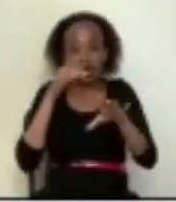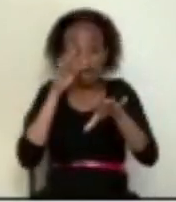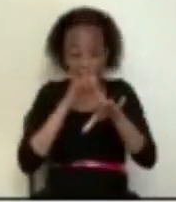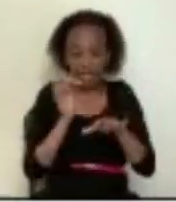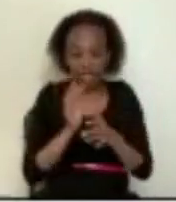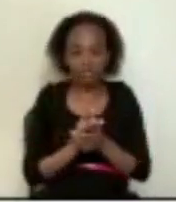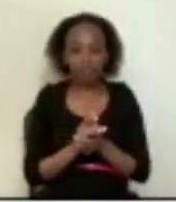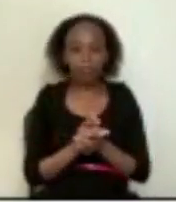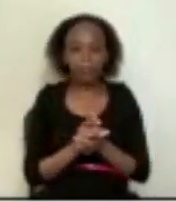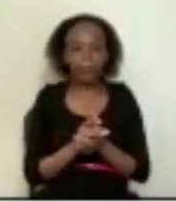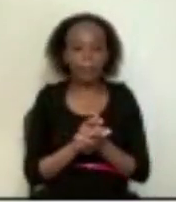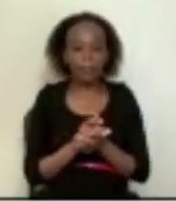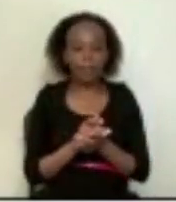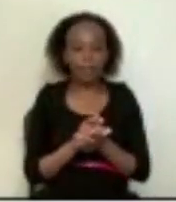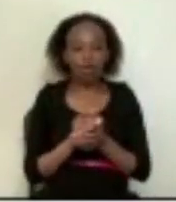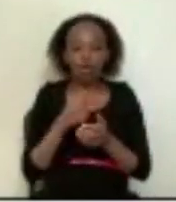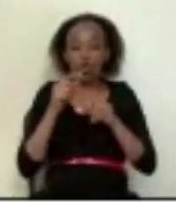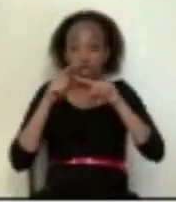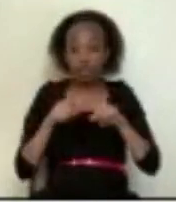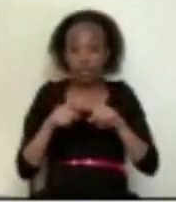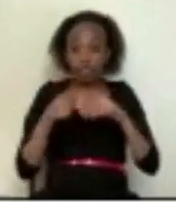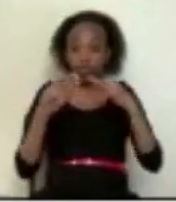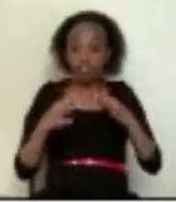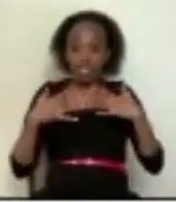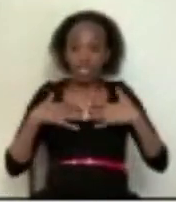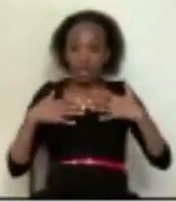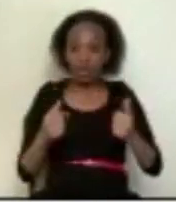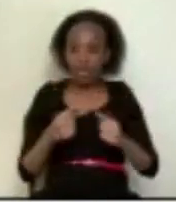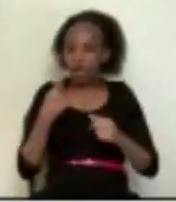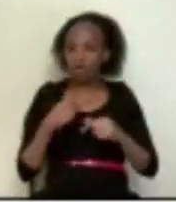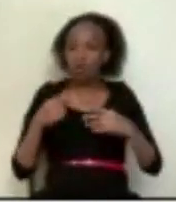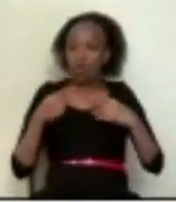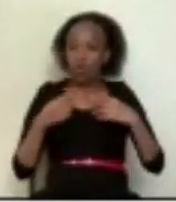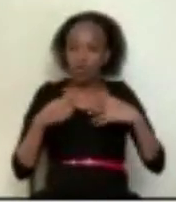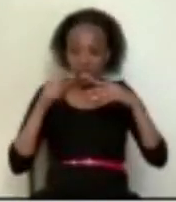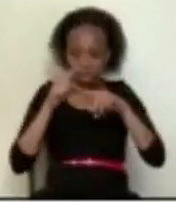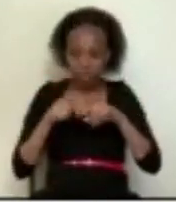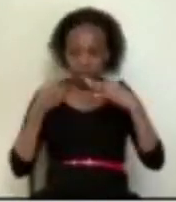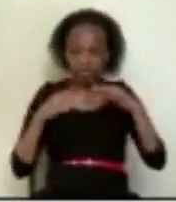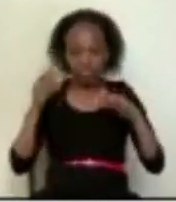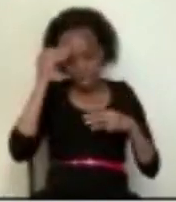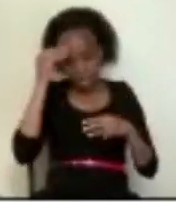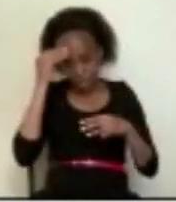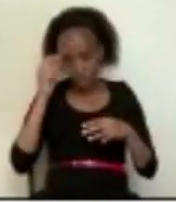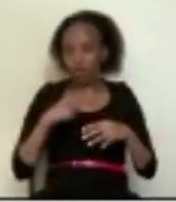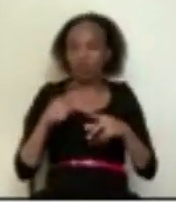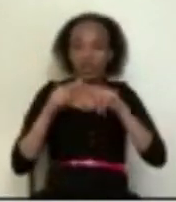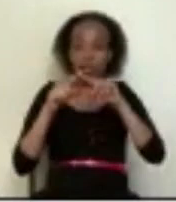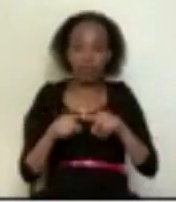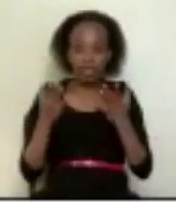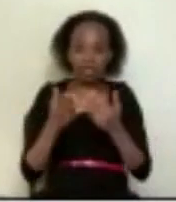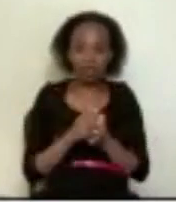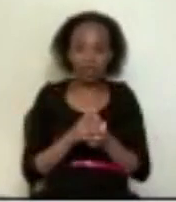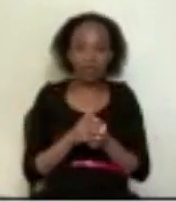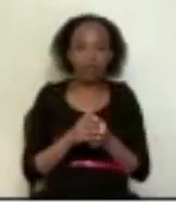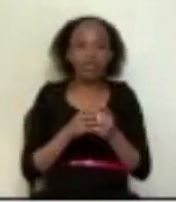So who depends on free health and who depends on free education? And who depends on grant?